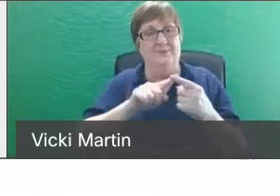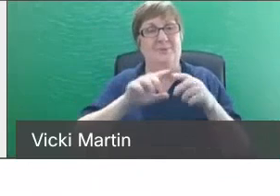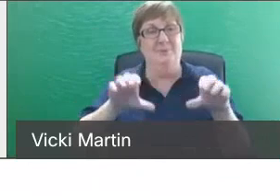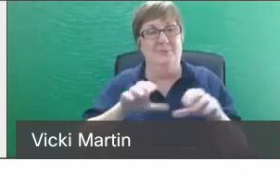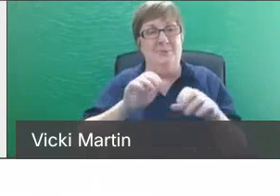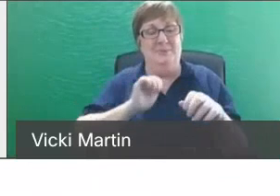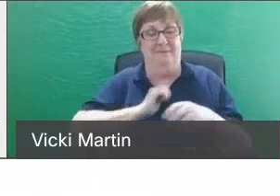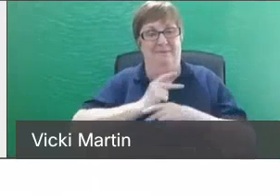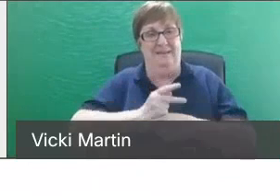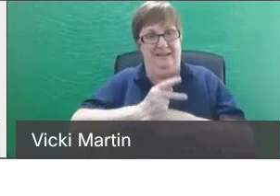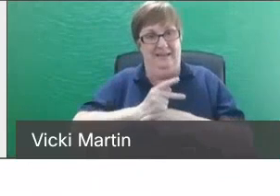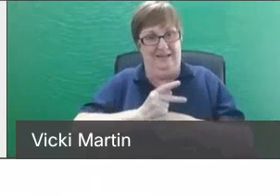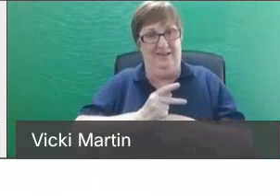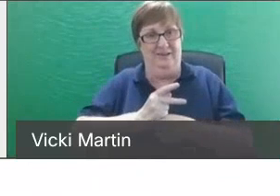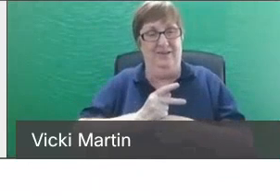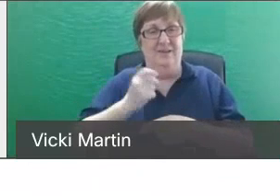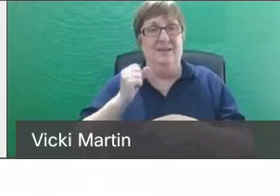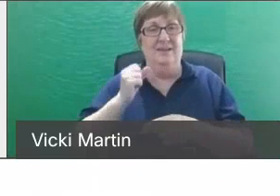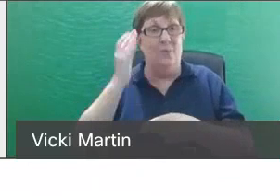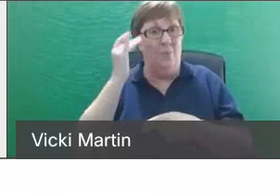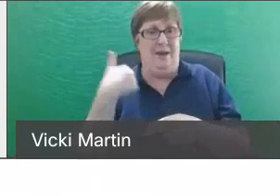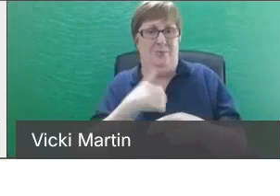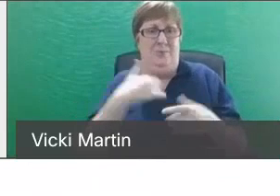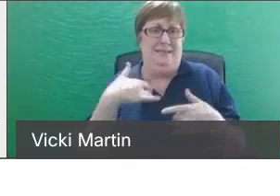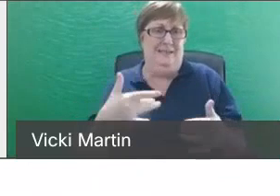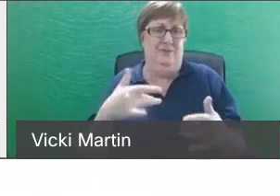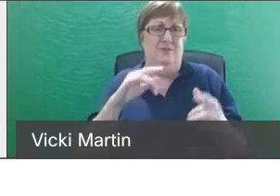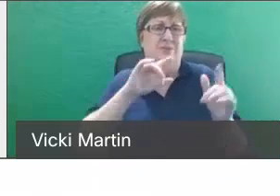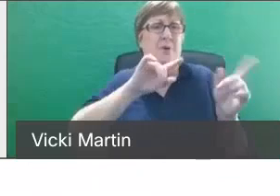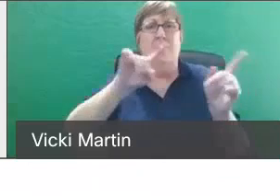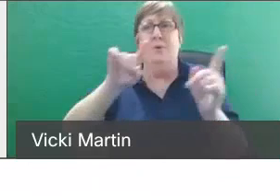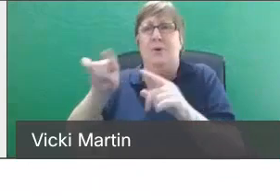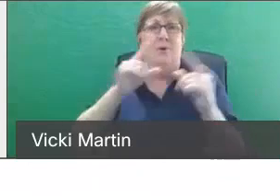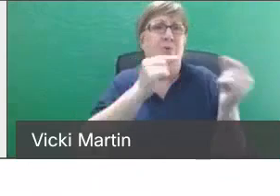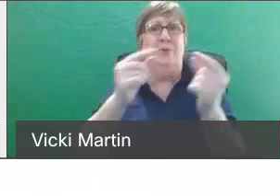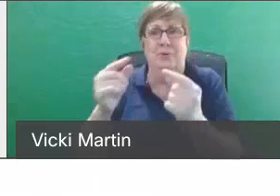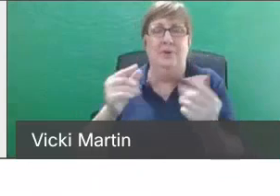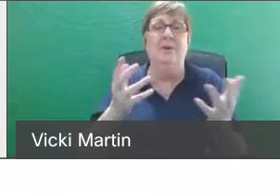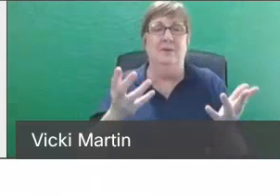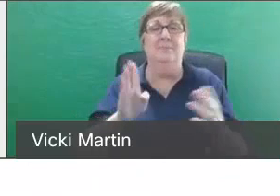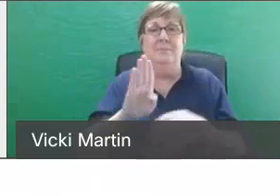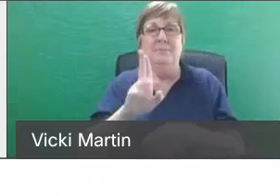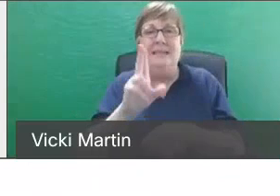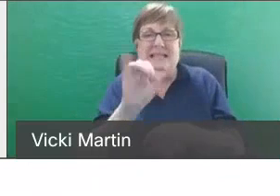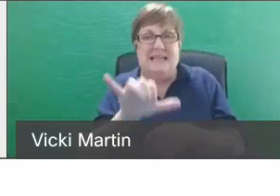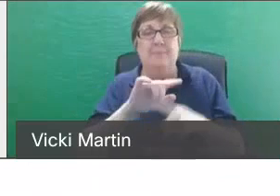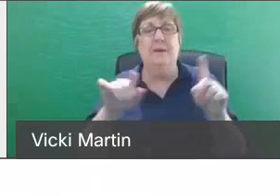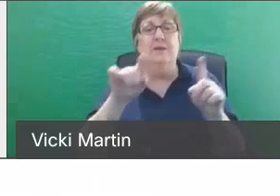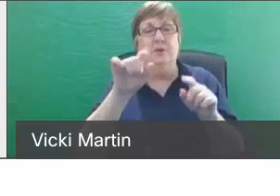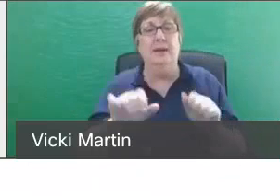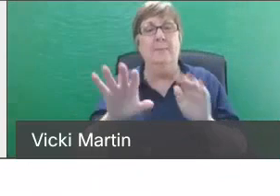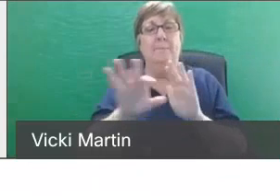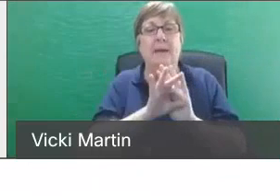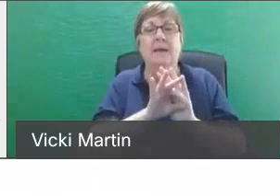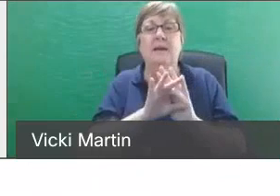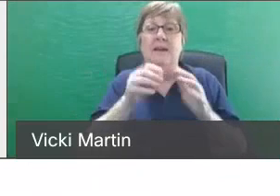about ourselves. So these self-care apps, please download them on your phone. You can choose whichever one you like the most, and